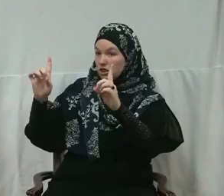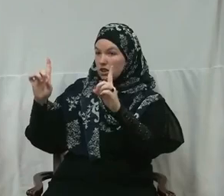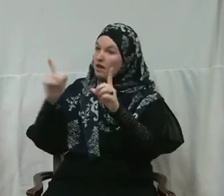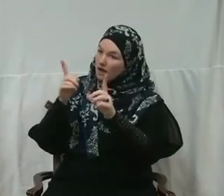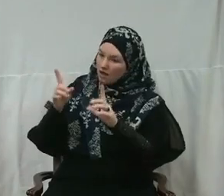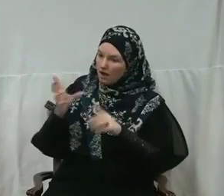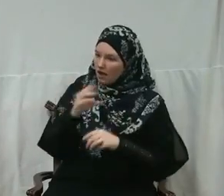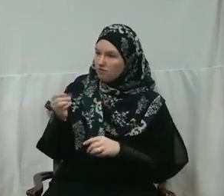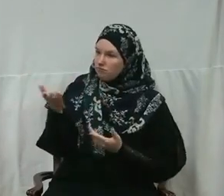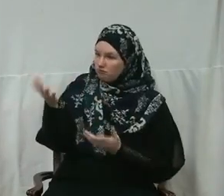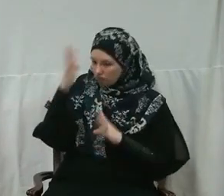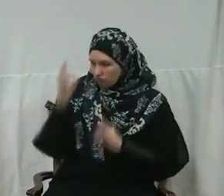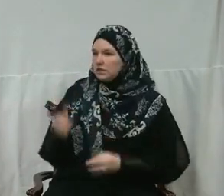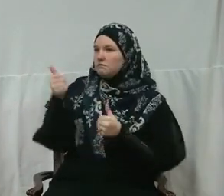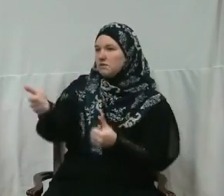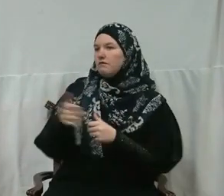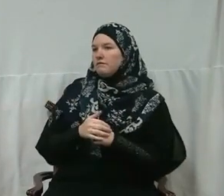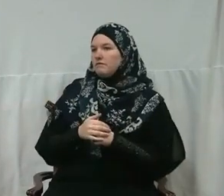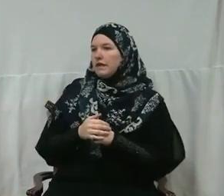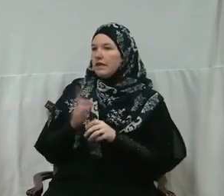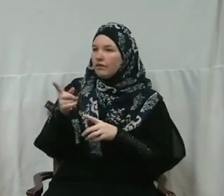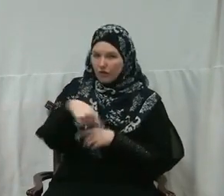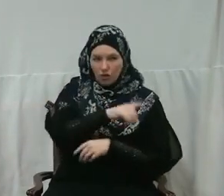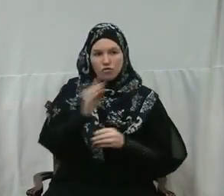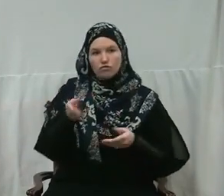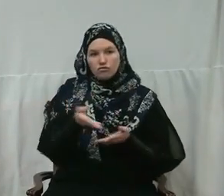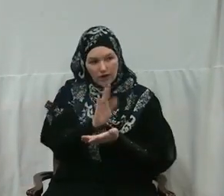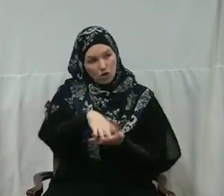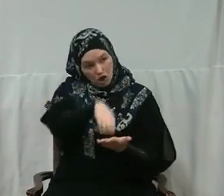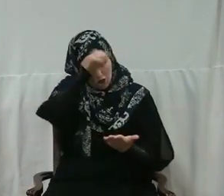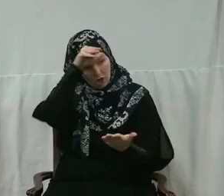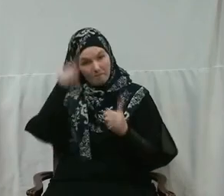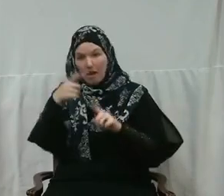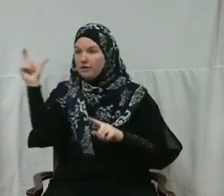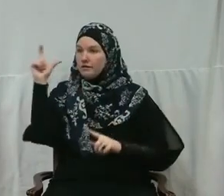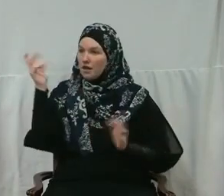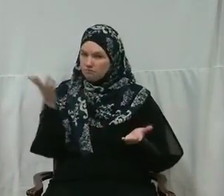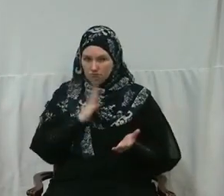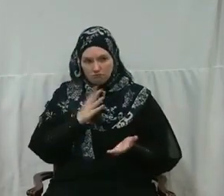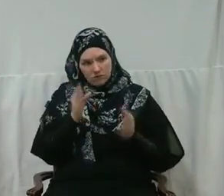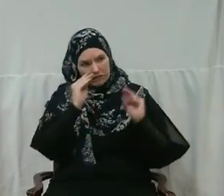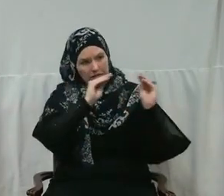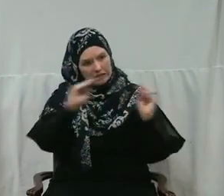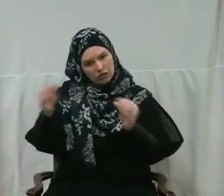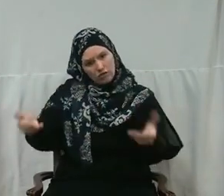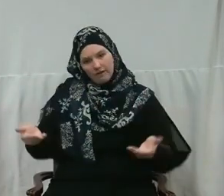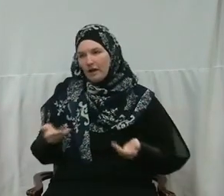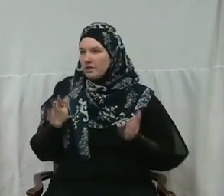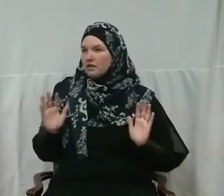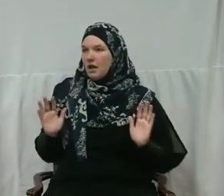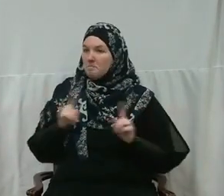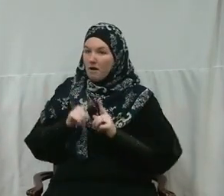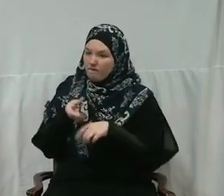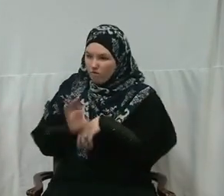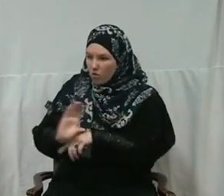the right on us to learn what Islam is about. But it is not on us whether or not they accept